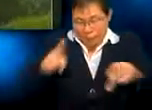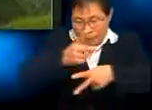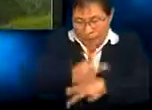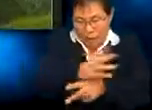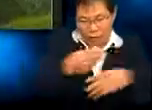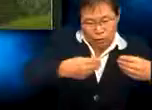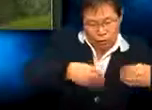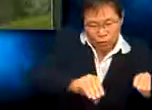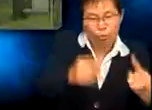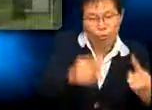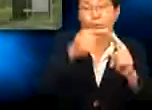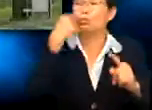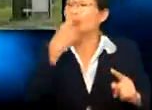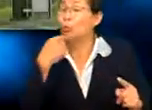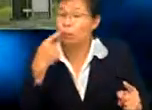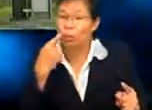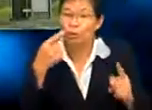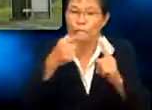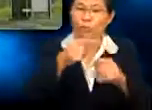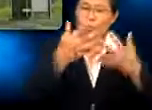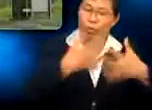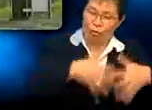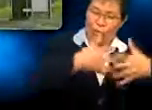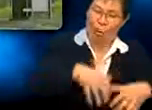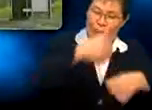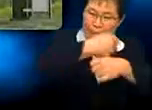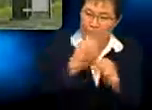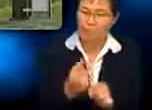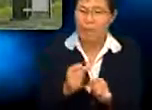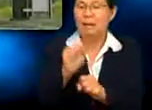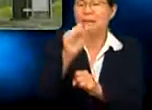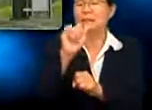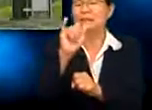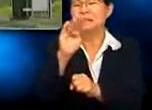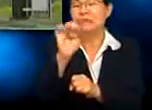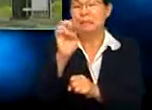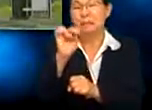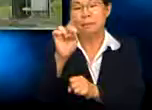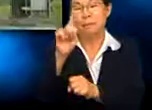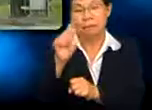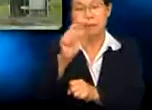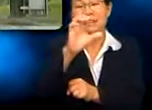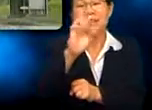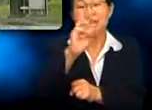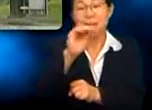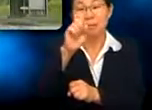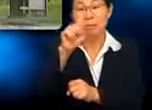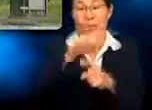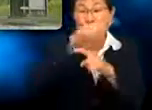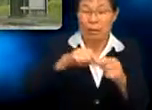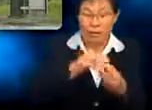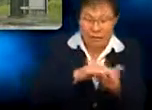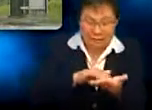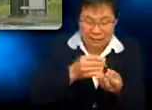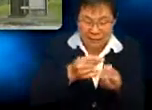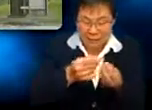is sold. To whom? To factories that make cement. And when this dust